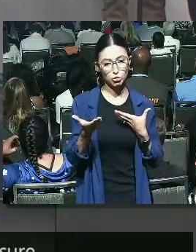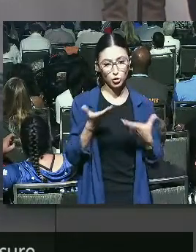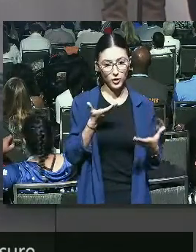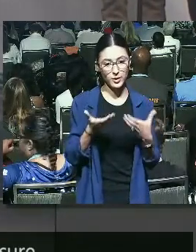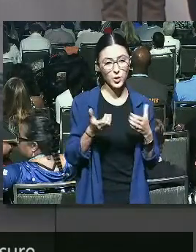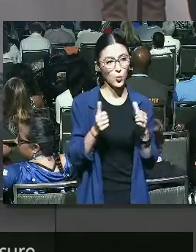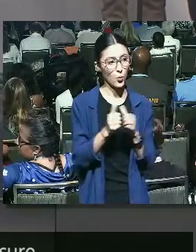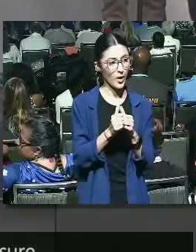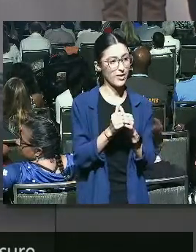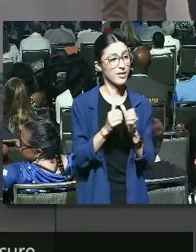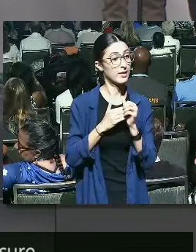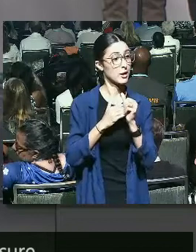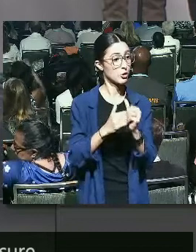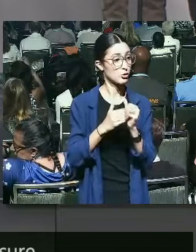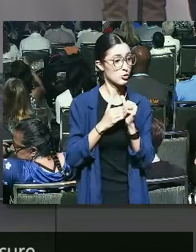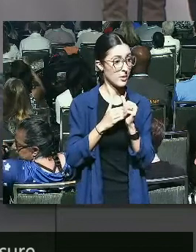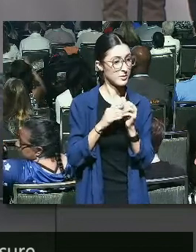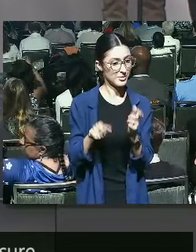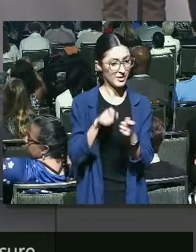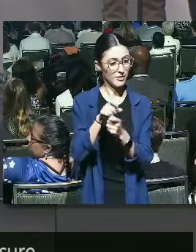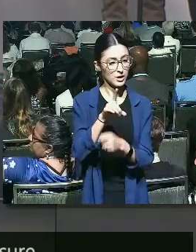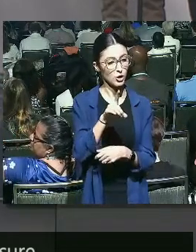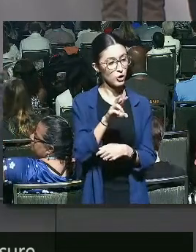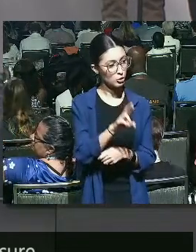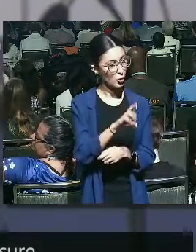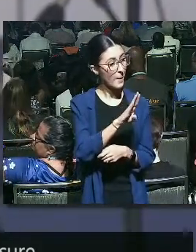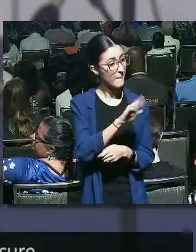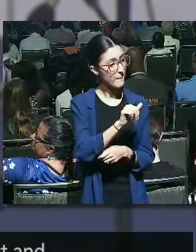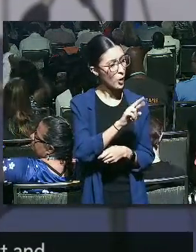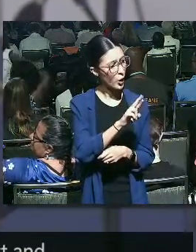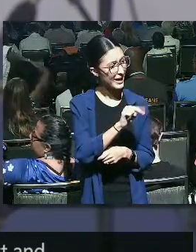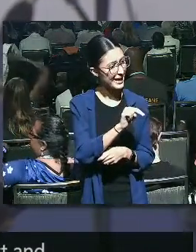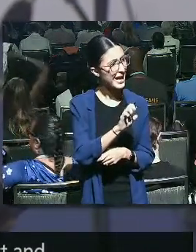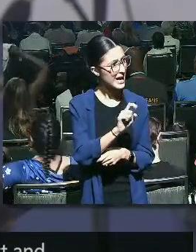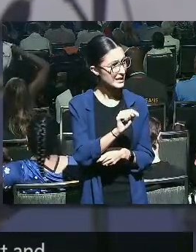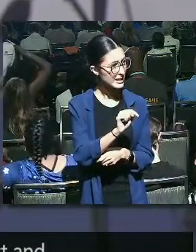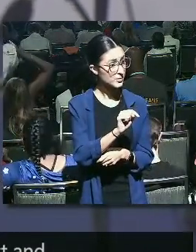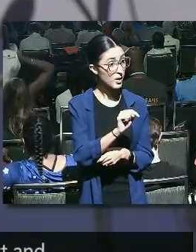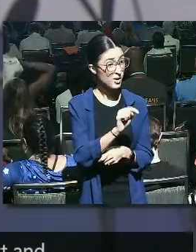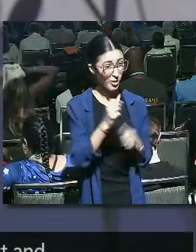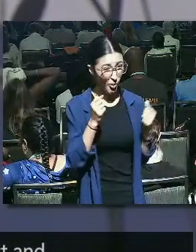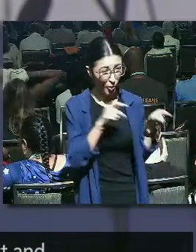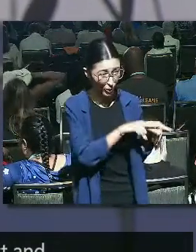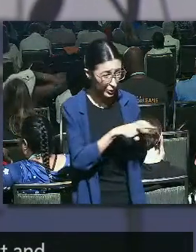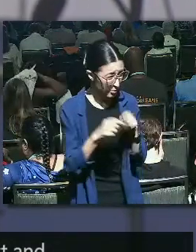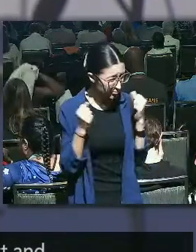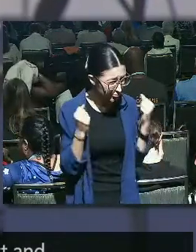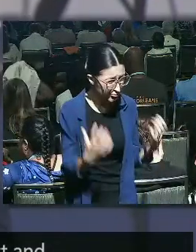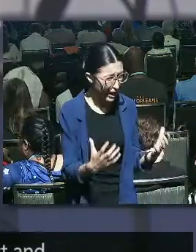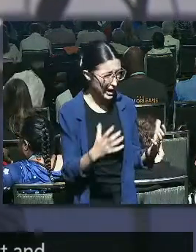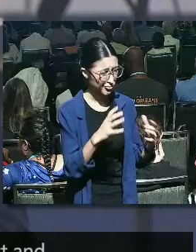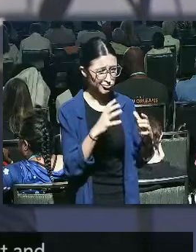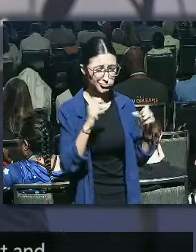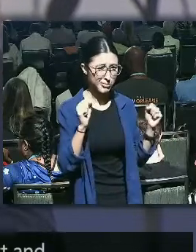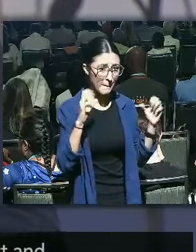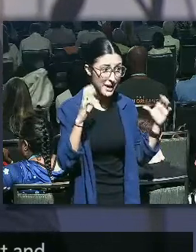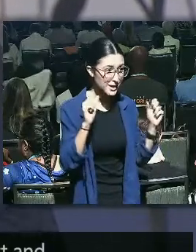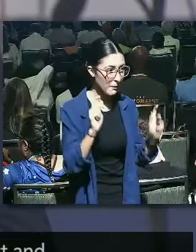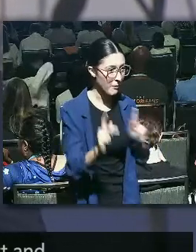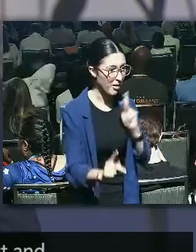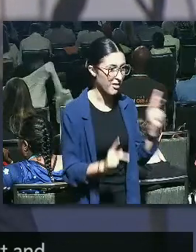Barnett and so many amazing people that work at Hope. We